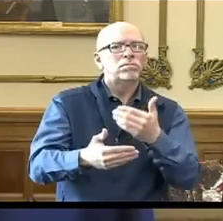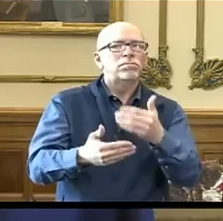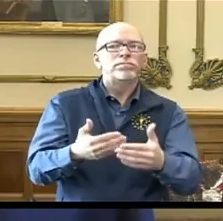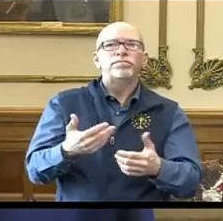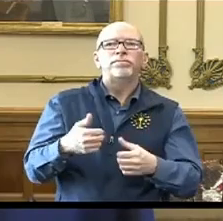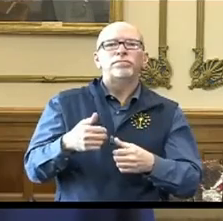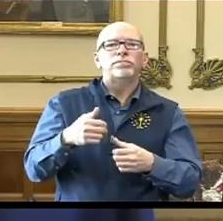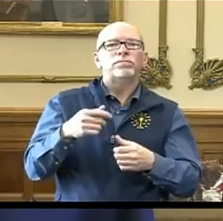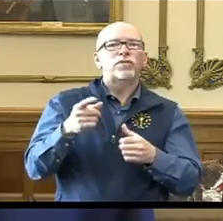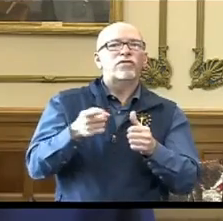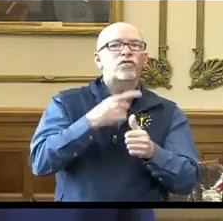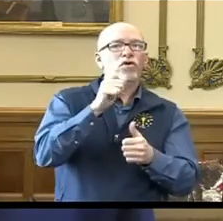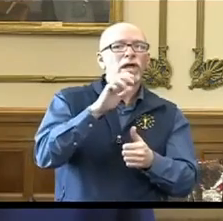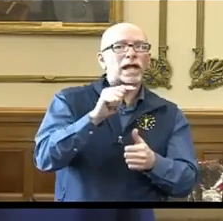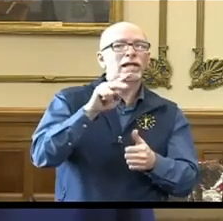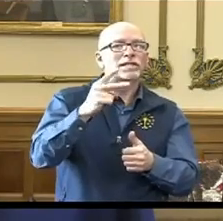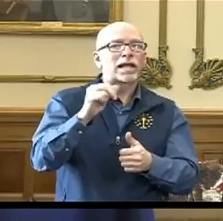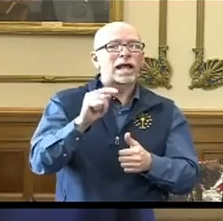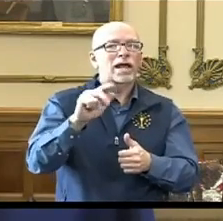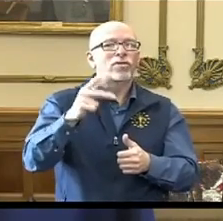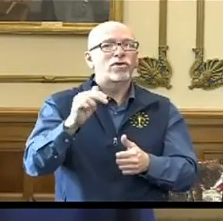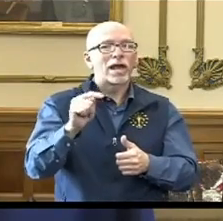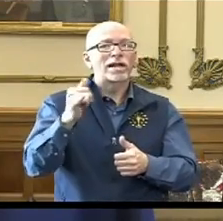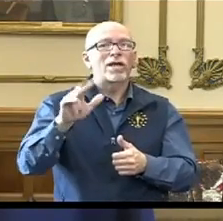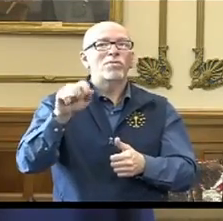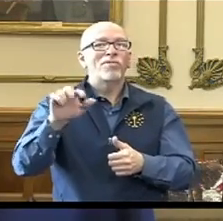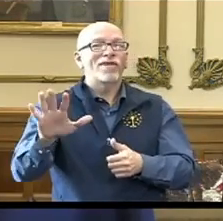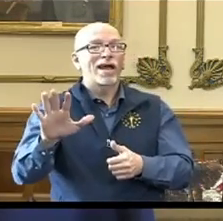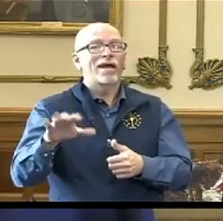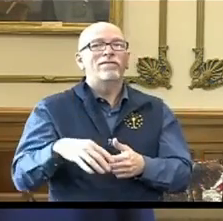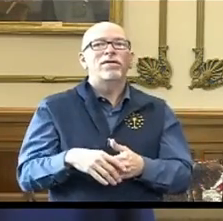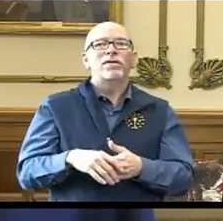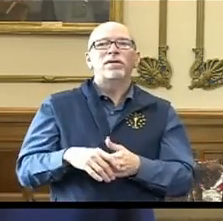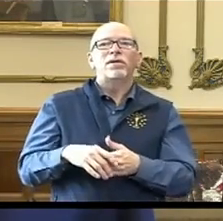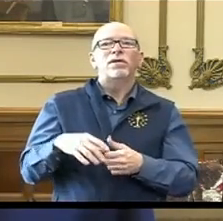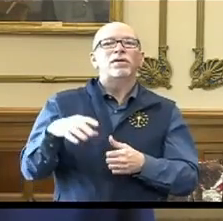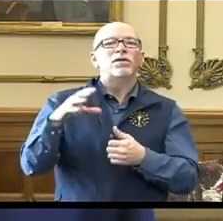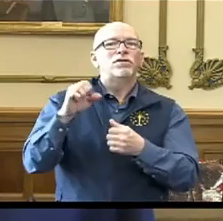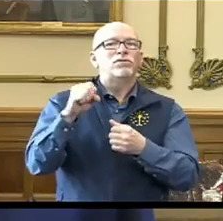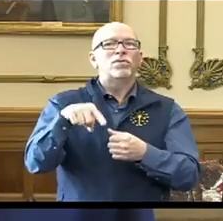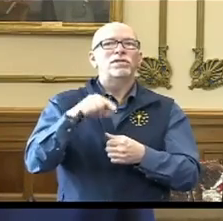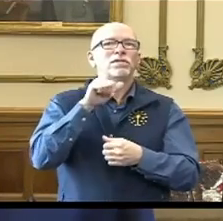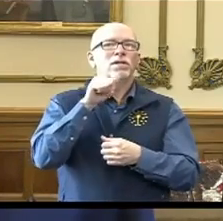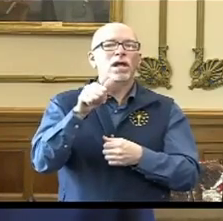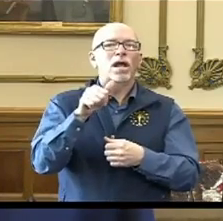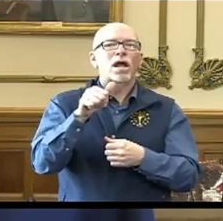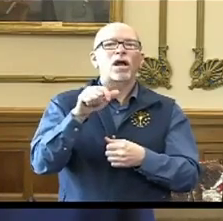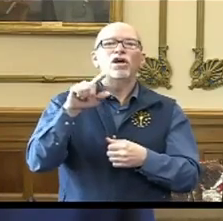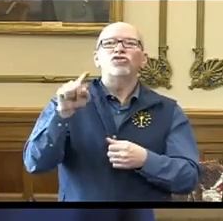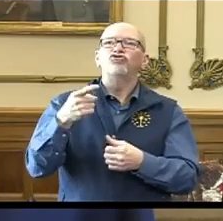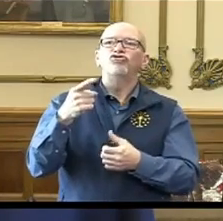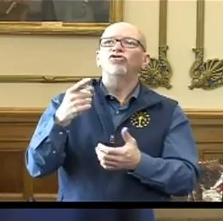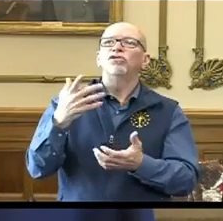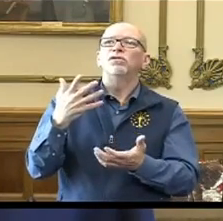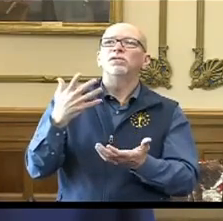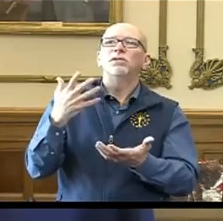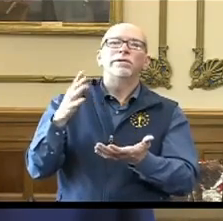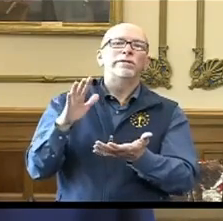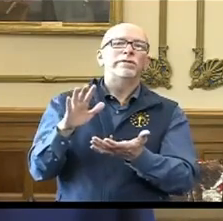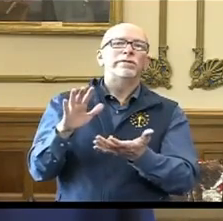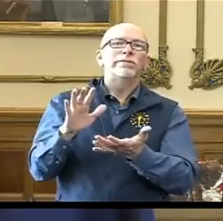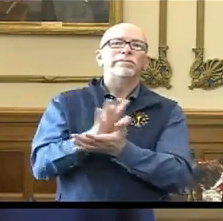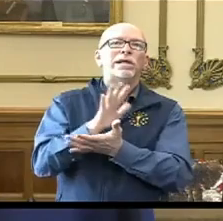the first act, the second act, the third act, now 3.5. And so this is not just papering over some